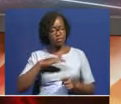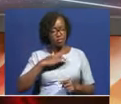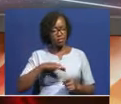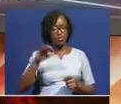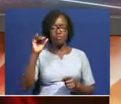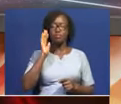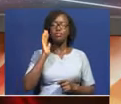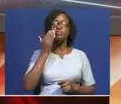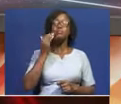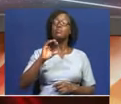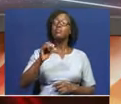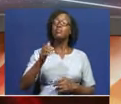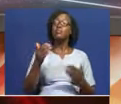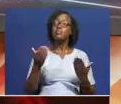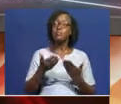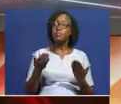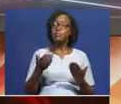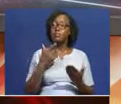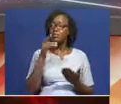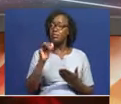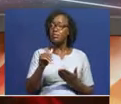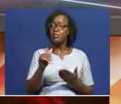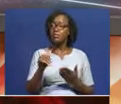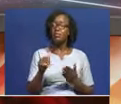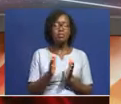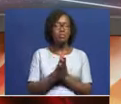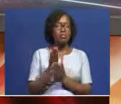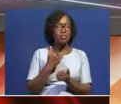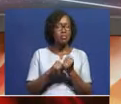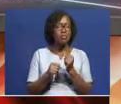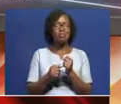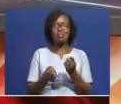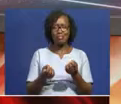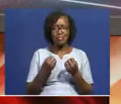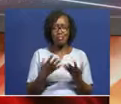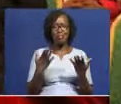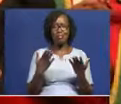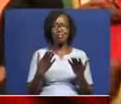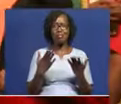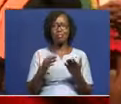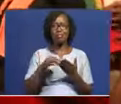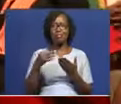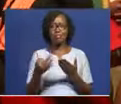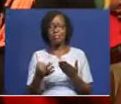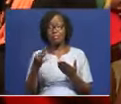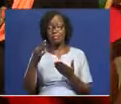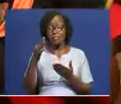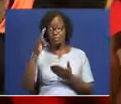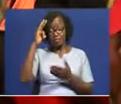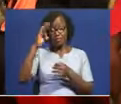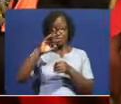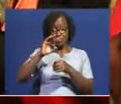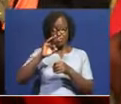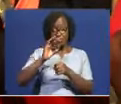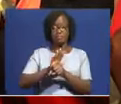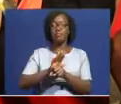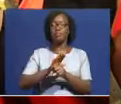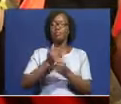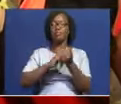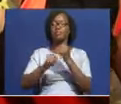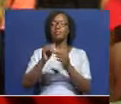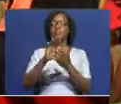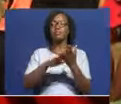Isiolo counties, where it says the vice is rampant. Faith to Action Network Chief Executive Director Peter